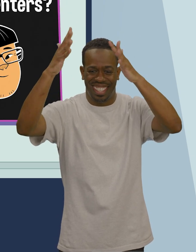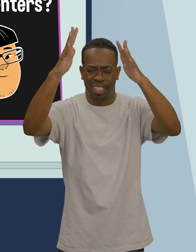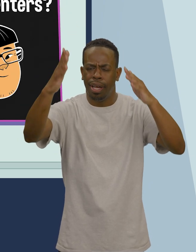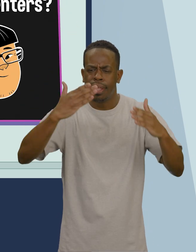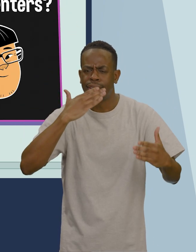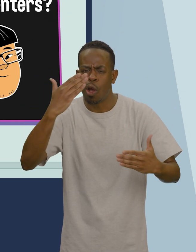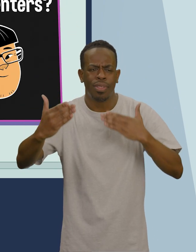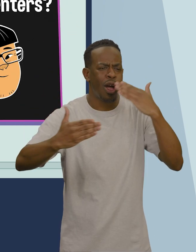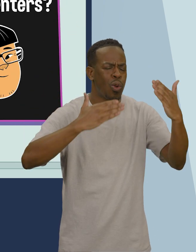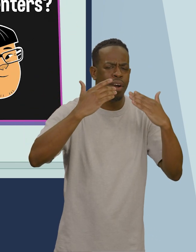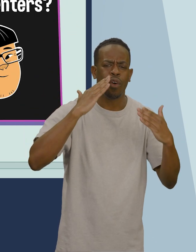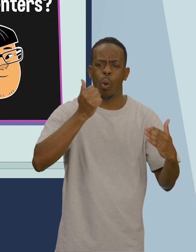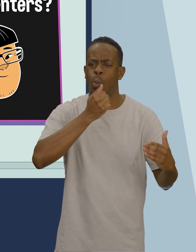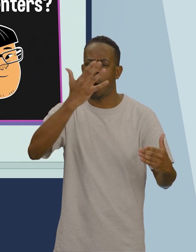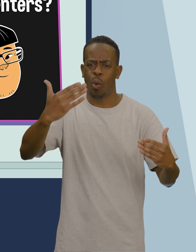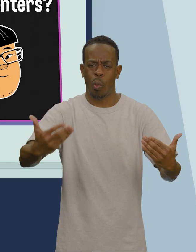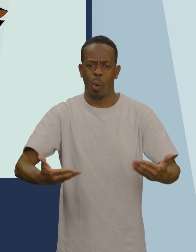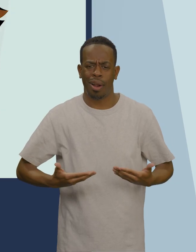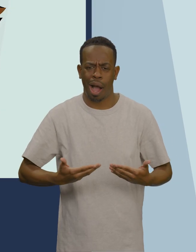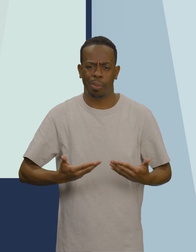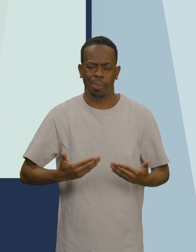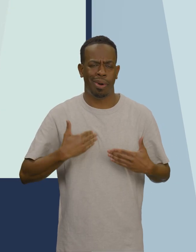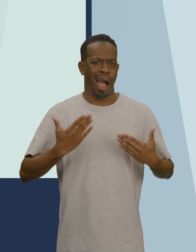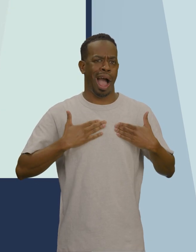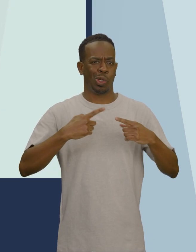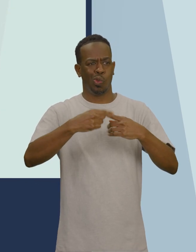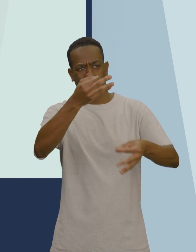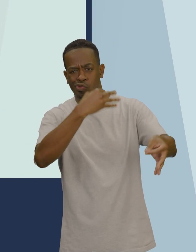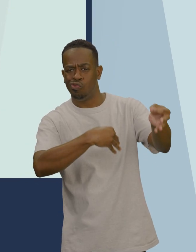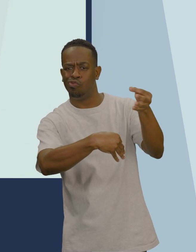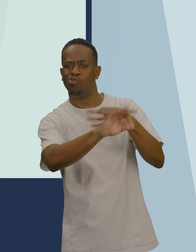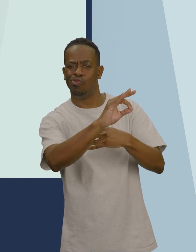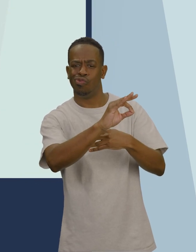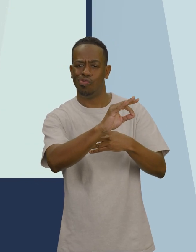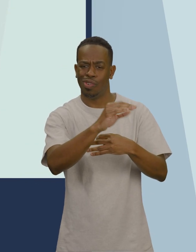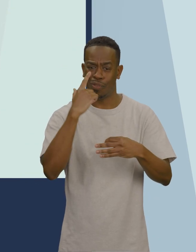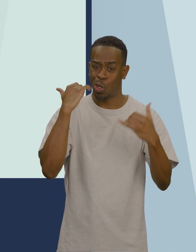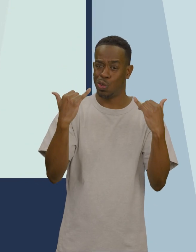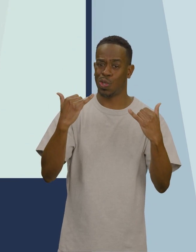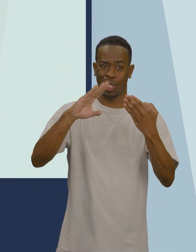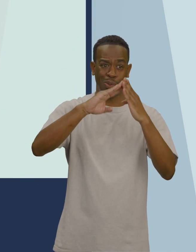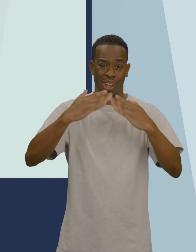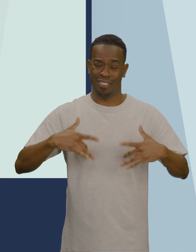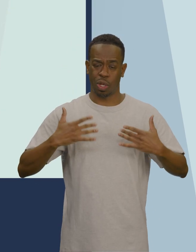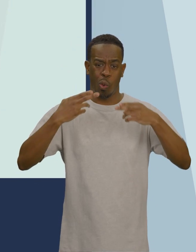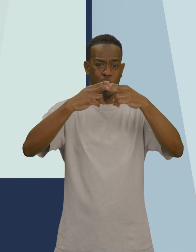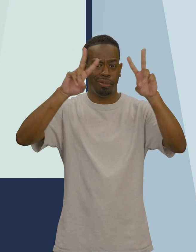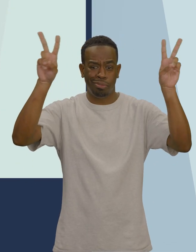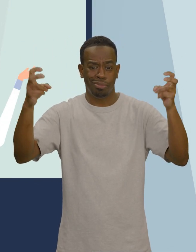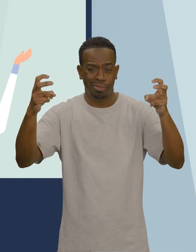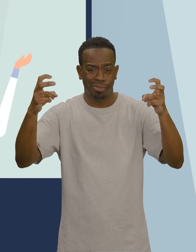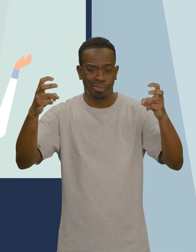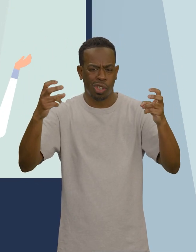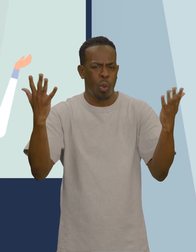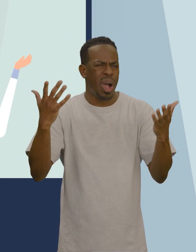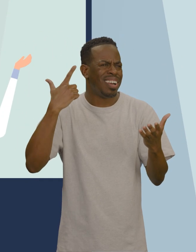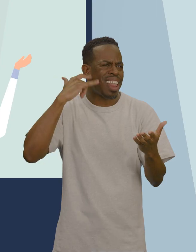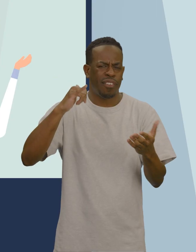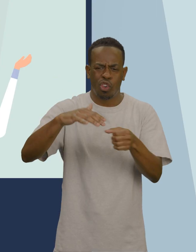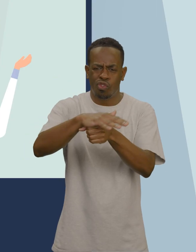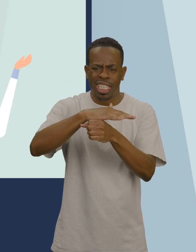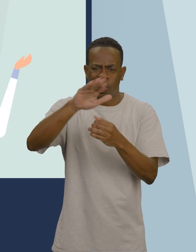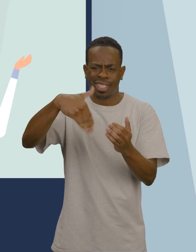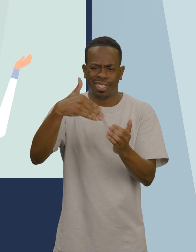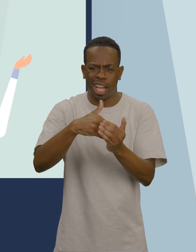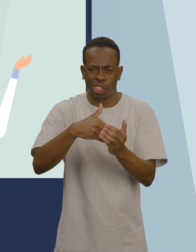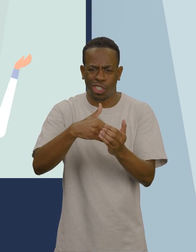Thank you. Thank you very much for that warm welcome. I was more than happy to be your substitute host for today's community event entitled, What are the